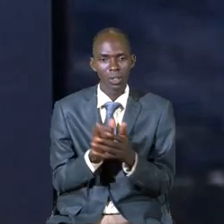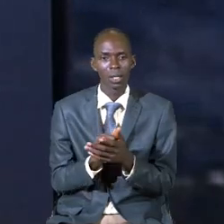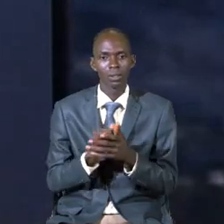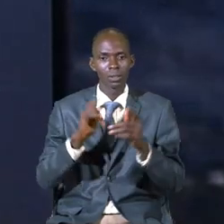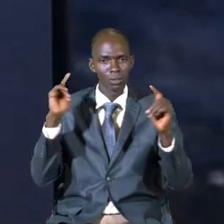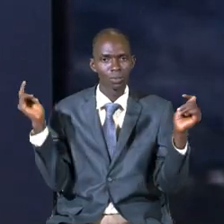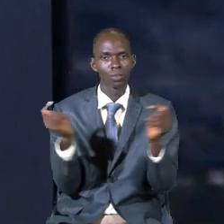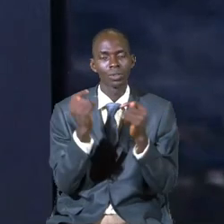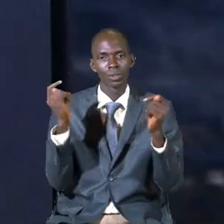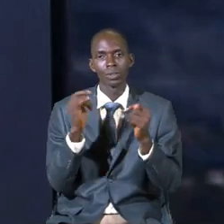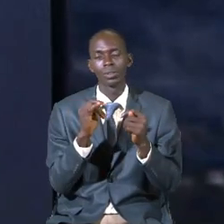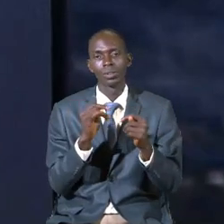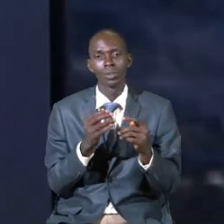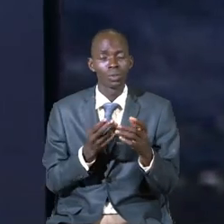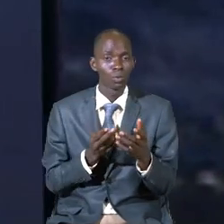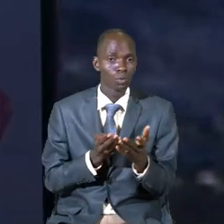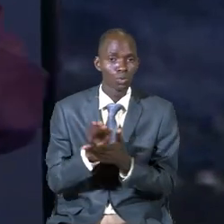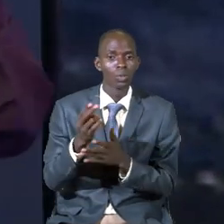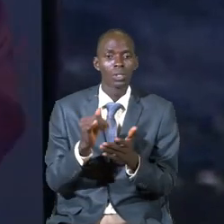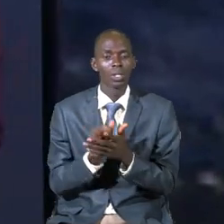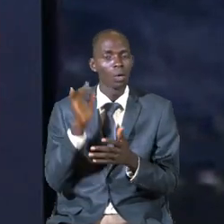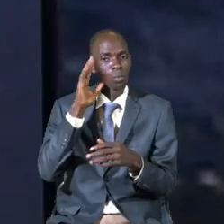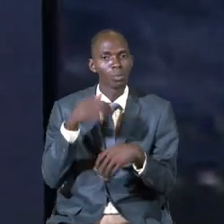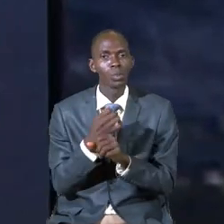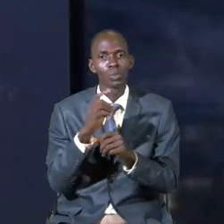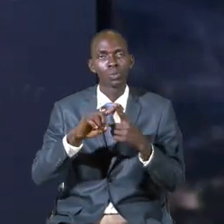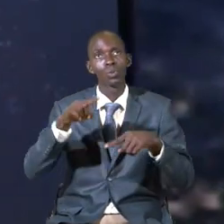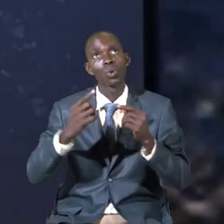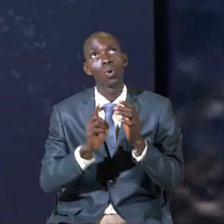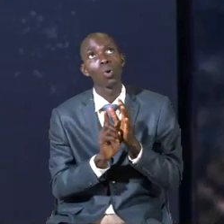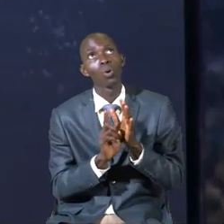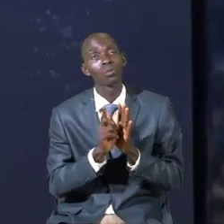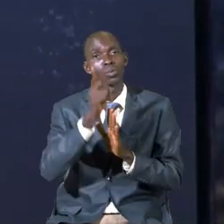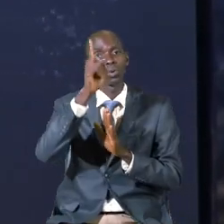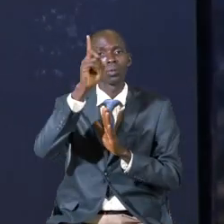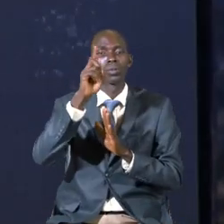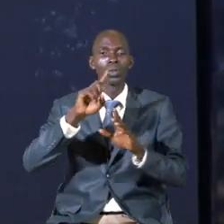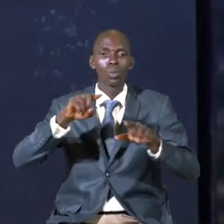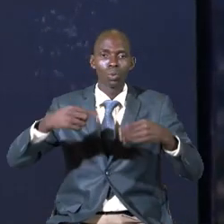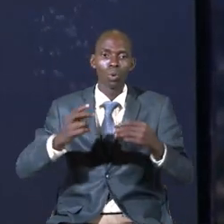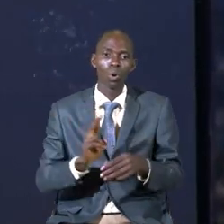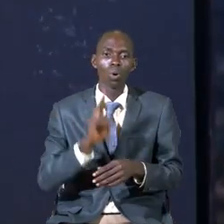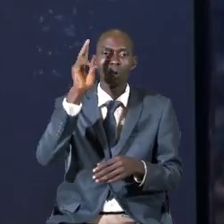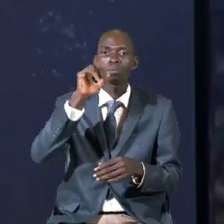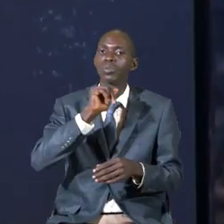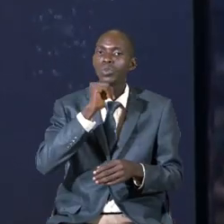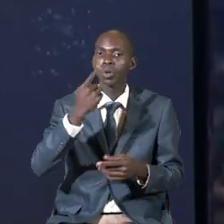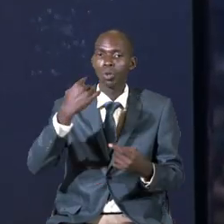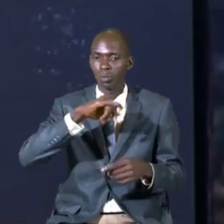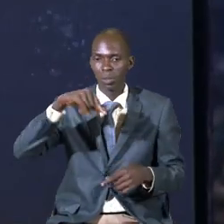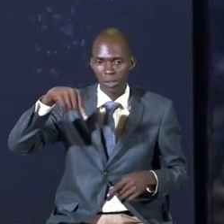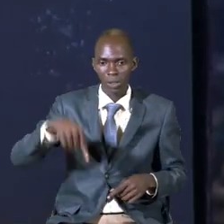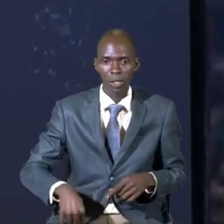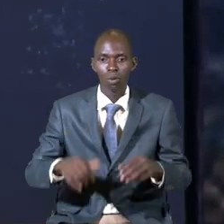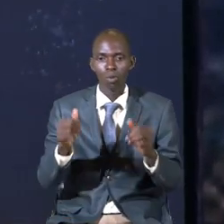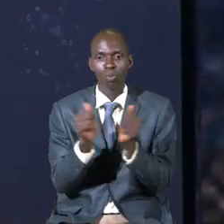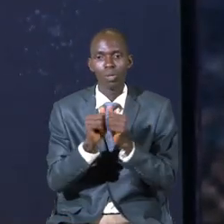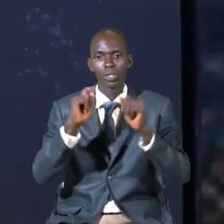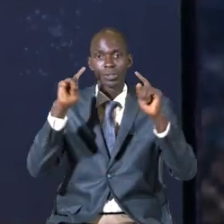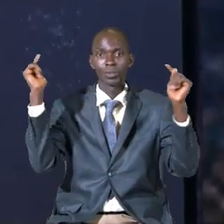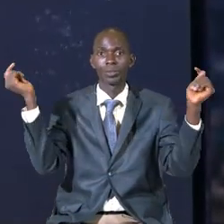makes you too tower towering not tutoring with triumphant